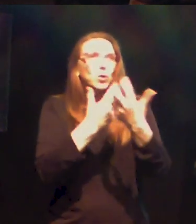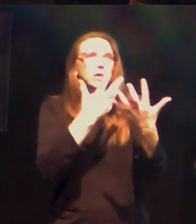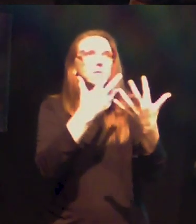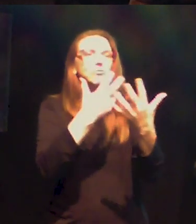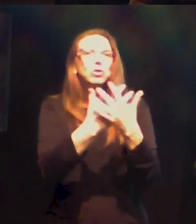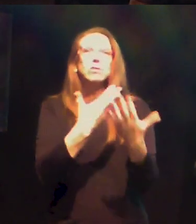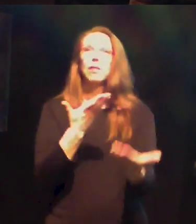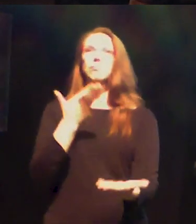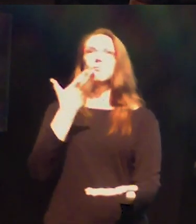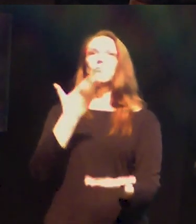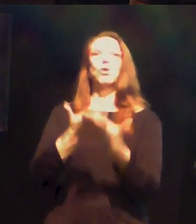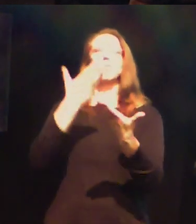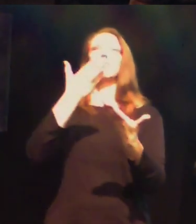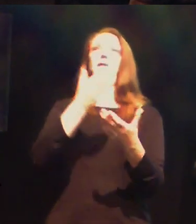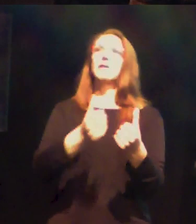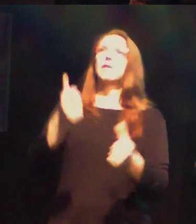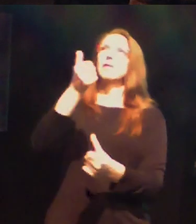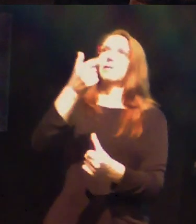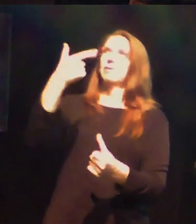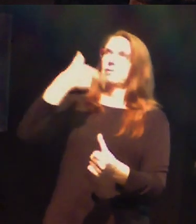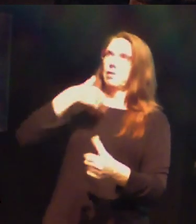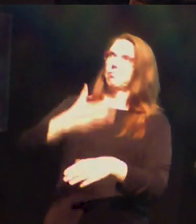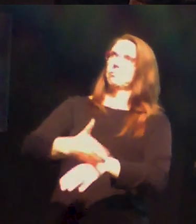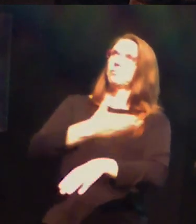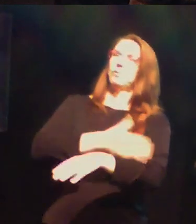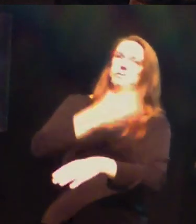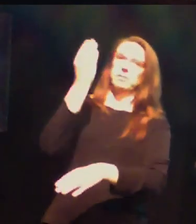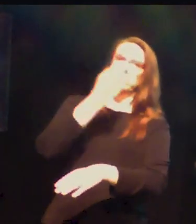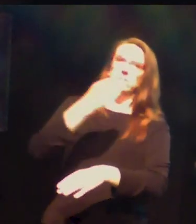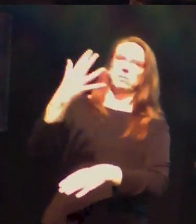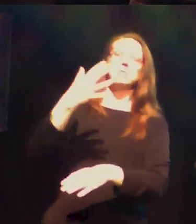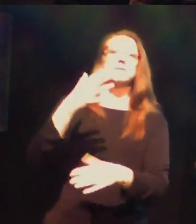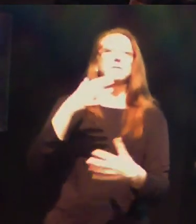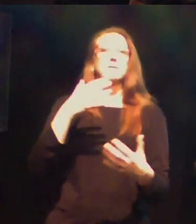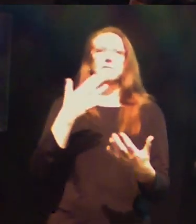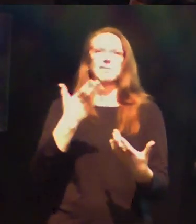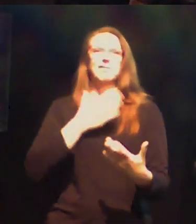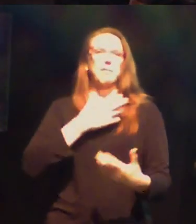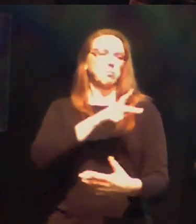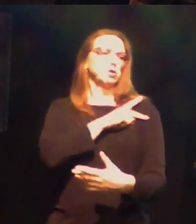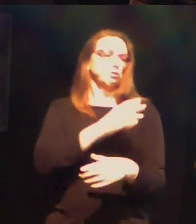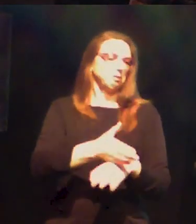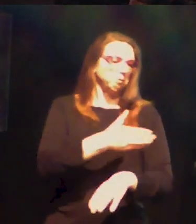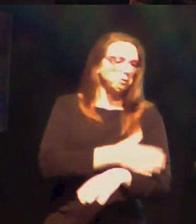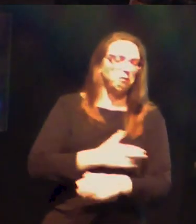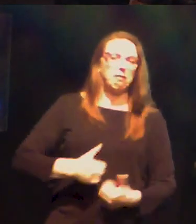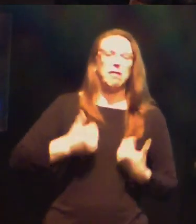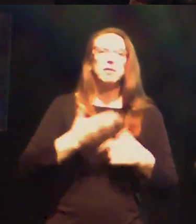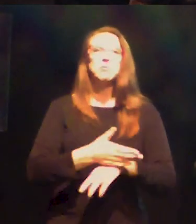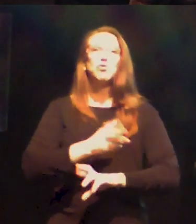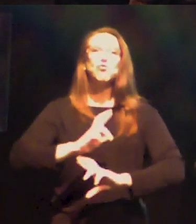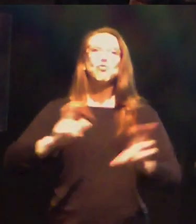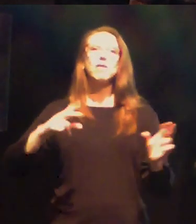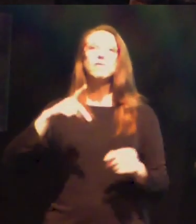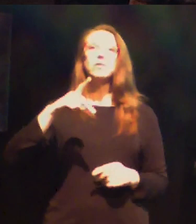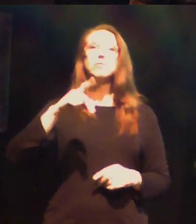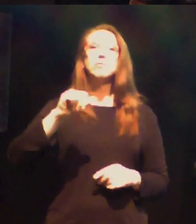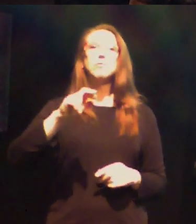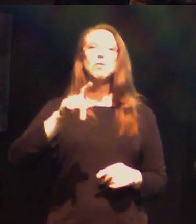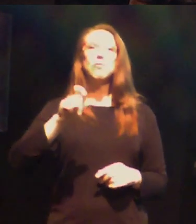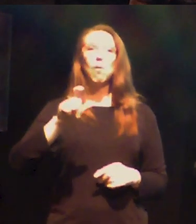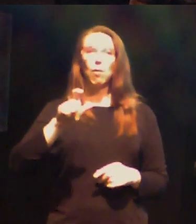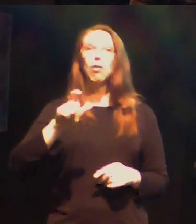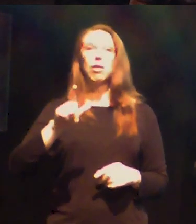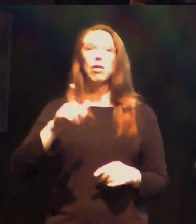showing the leadership that you've made some improvement in your personality, in your life. And when you get up for parole in front of their